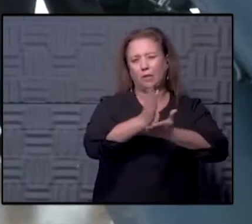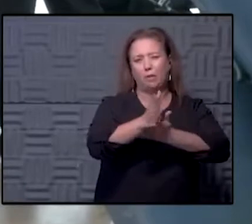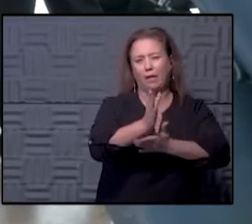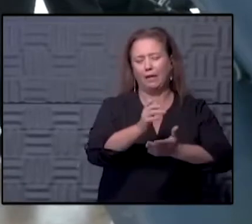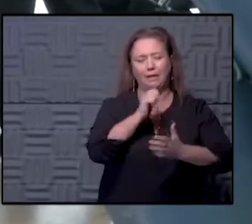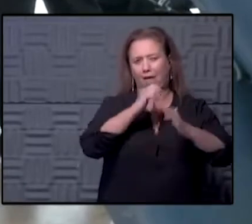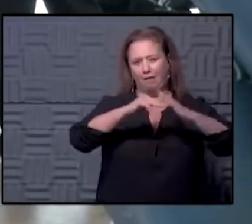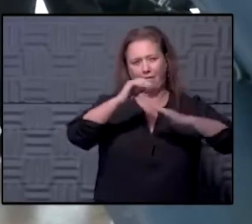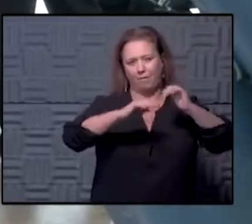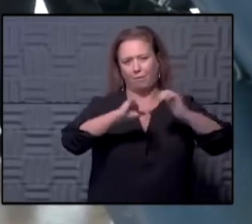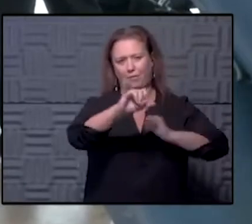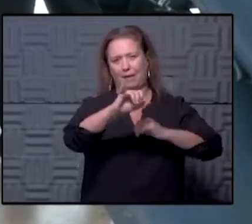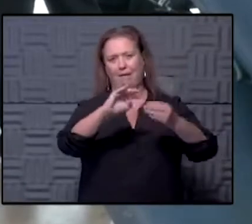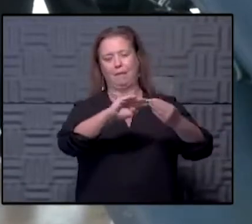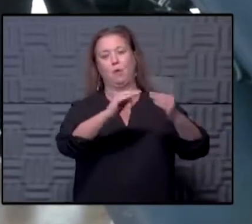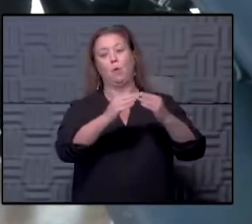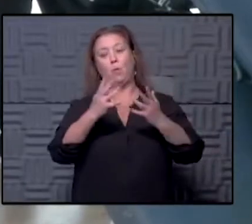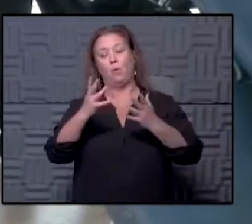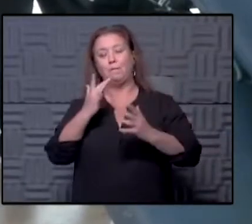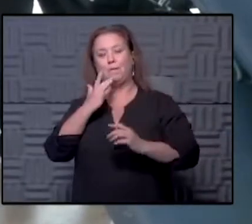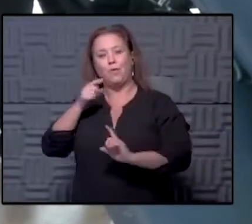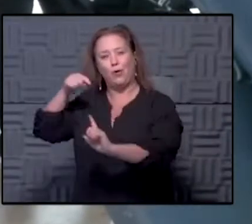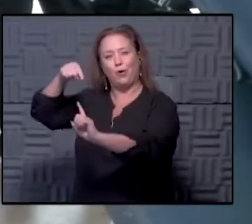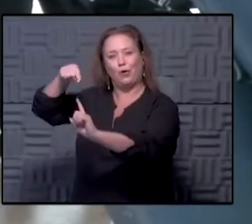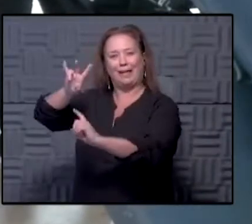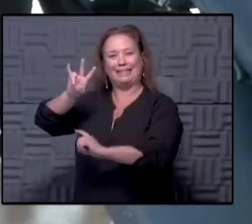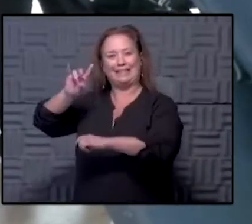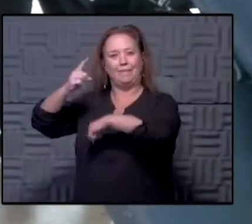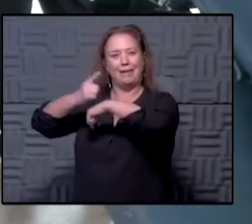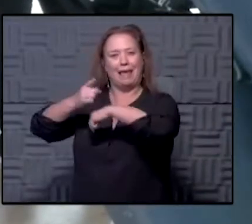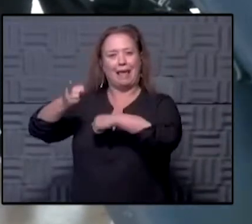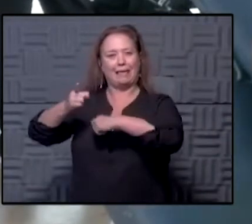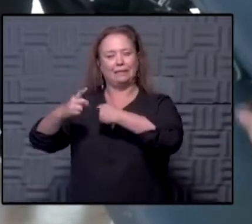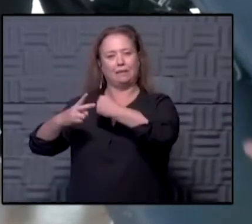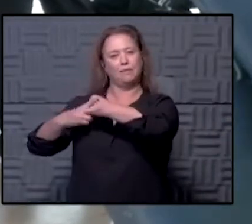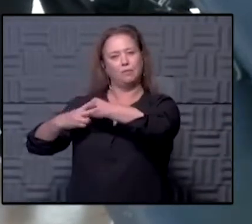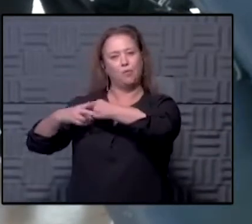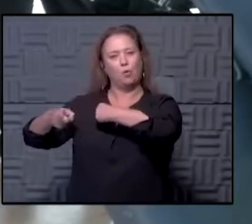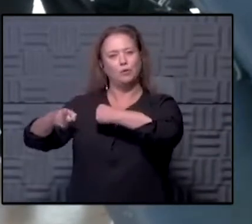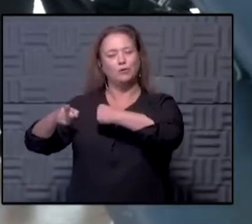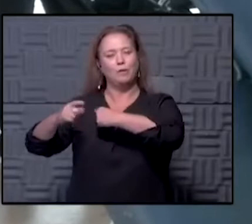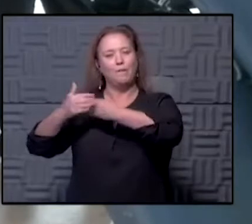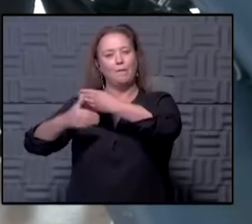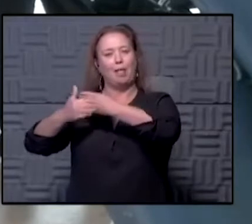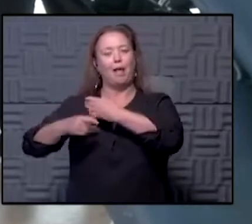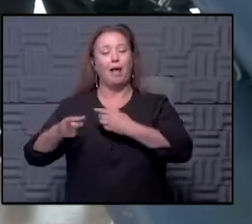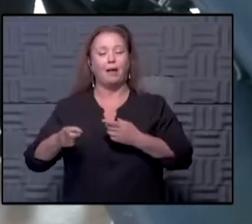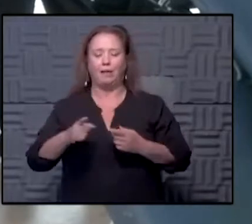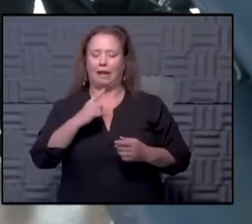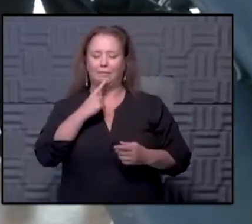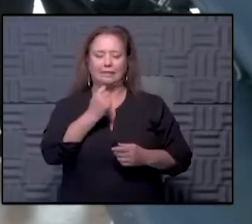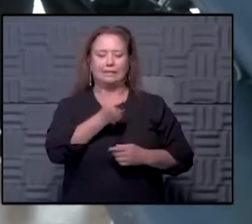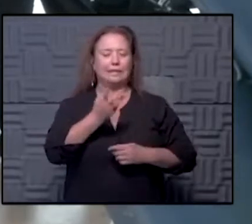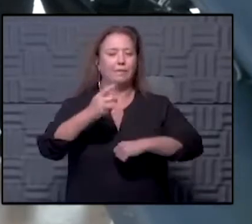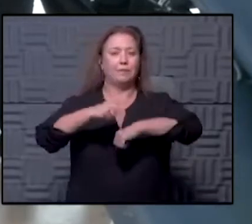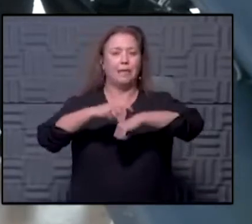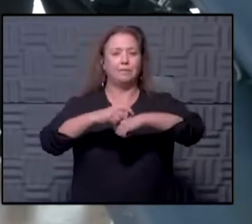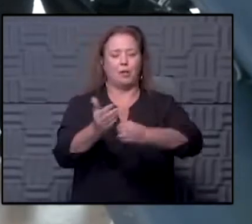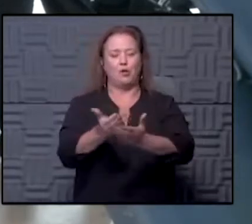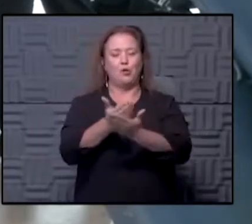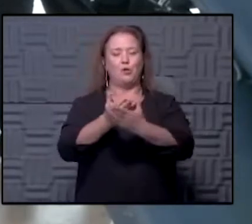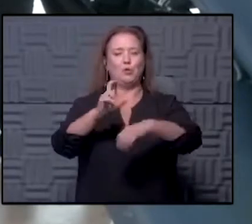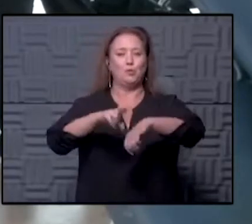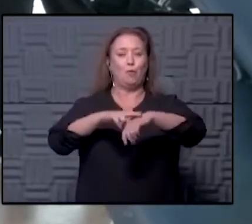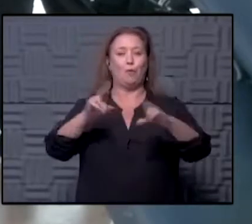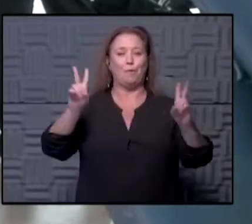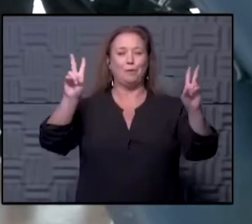comfortable with it. We want that 7-day supply. That's our goal. But I've said this a few times. There's a lot of new normals that we're all